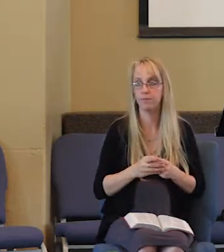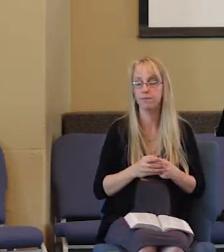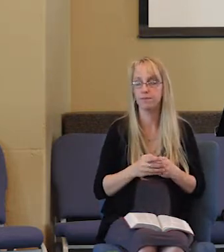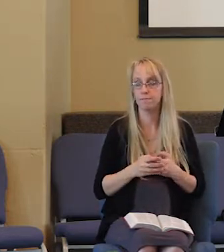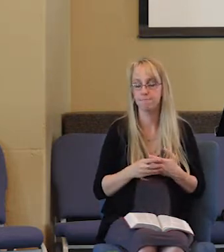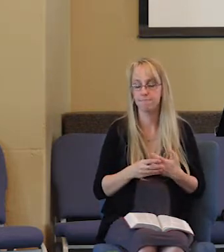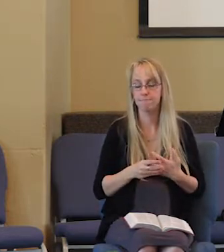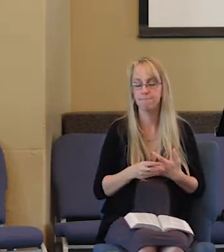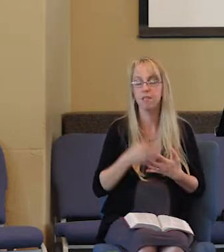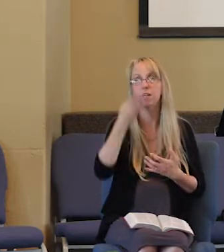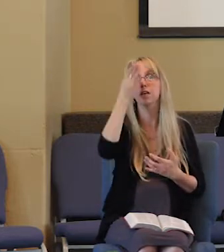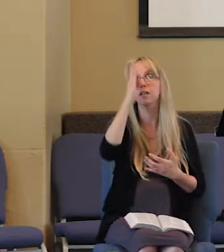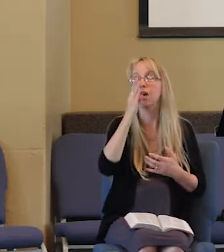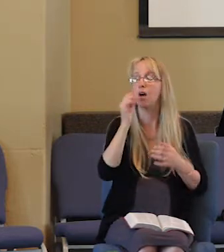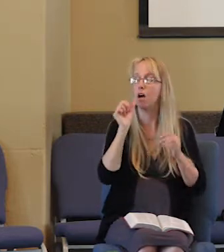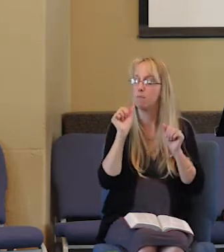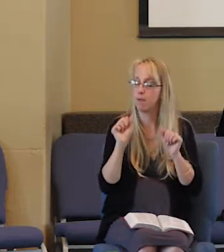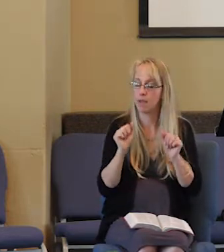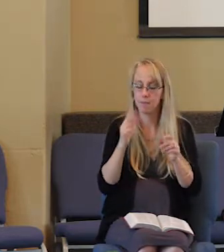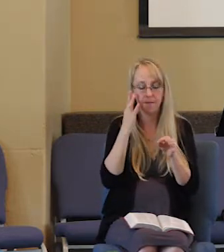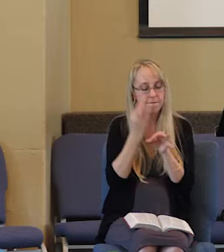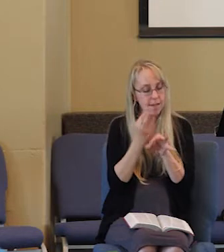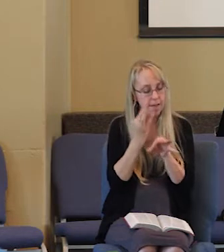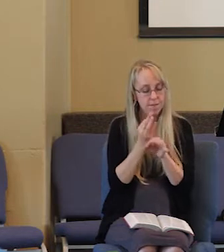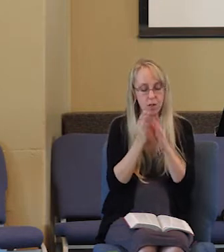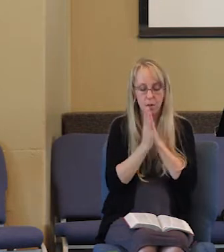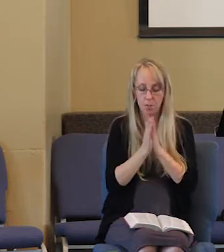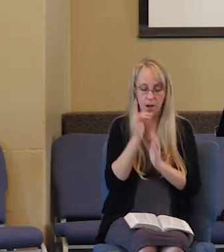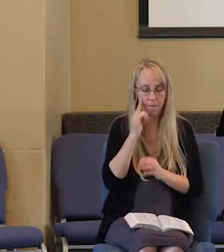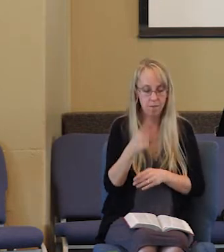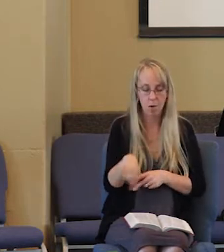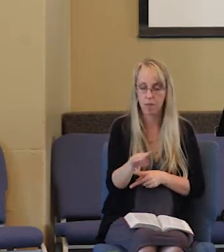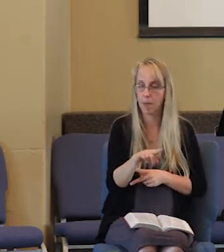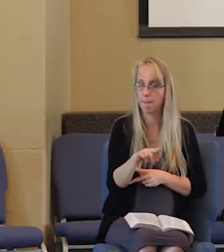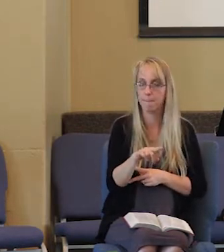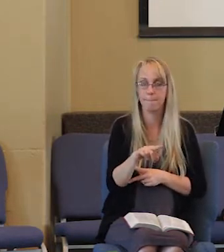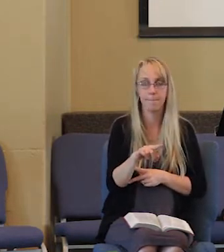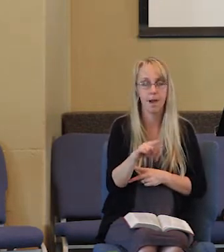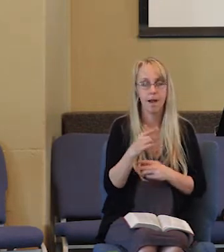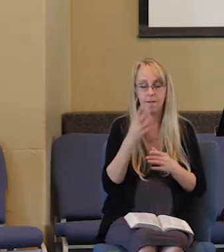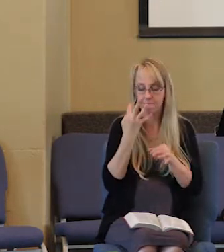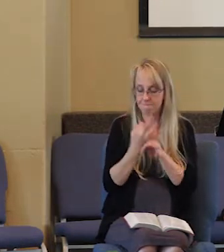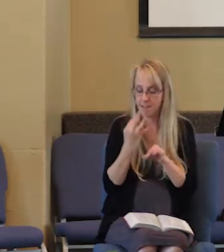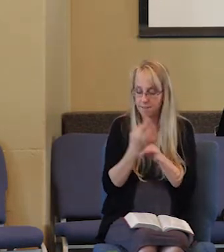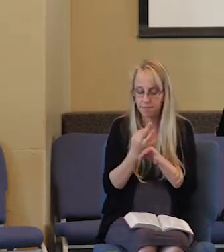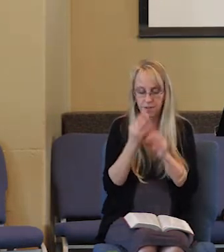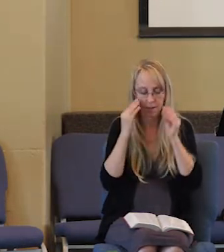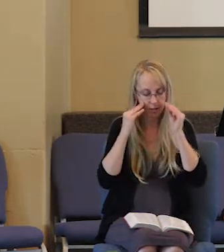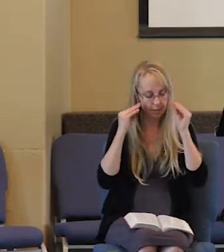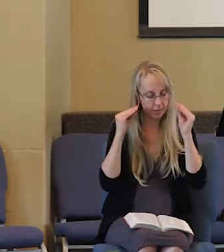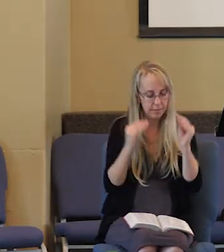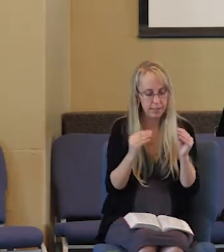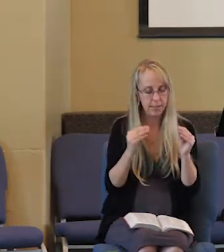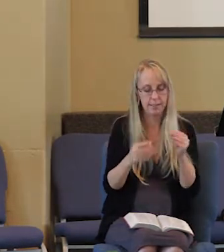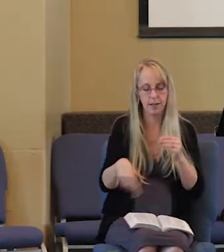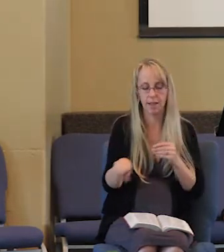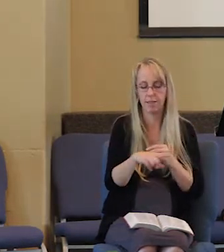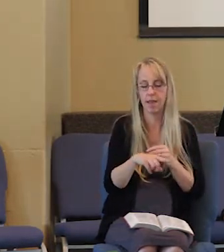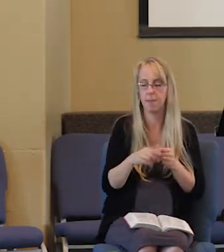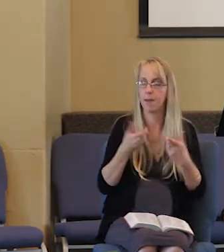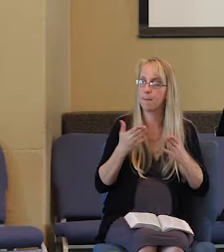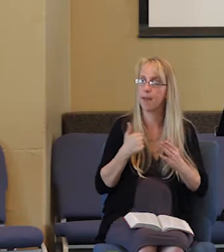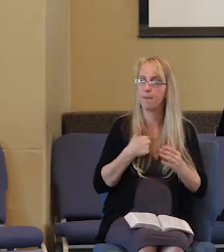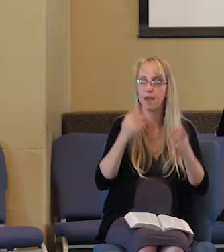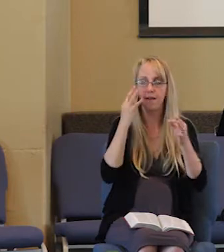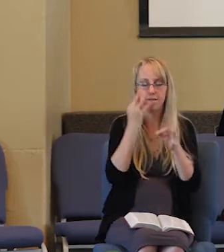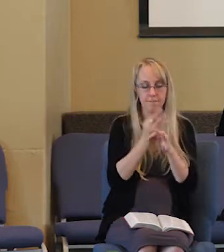God, may I be faithful in praying for them. May I be faithful in teaching them. May I be faithful in